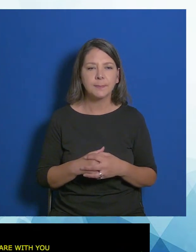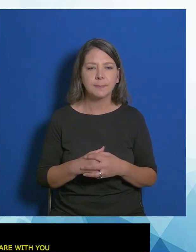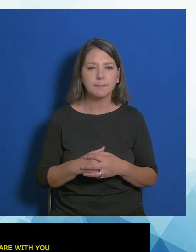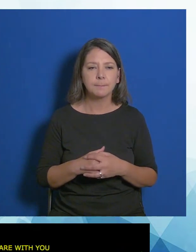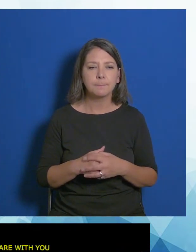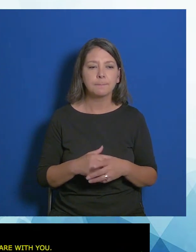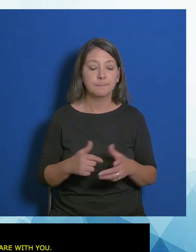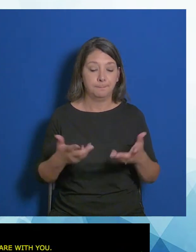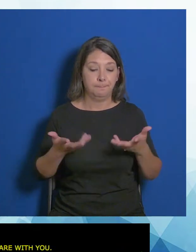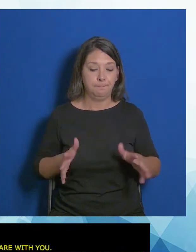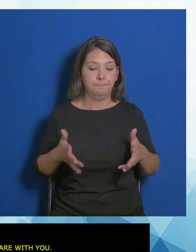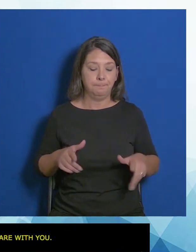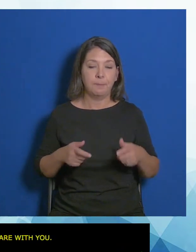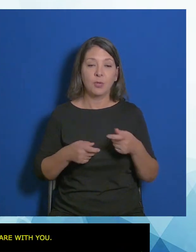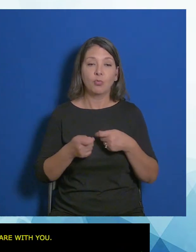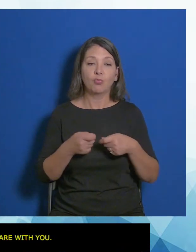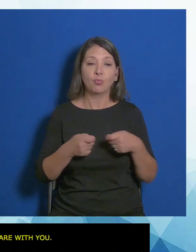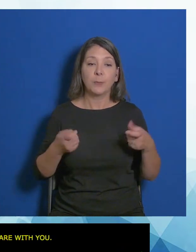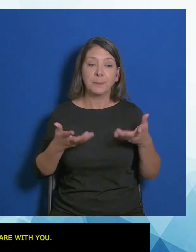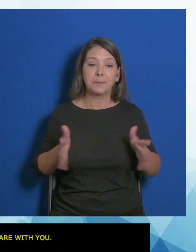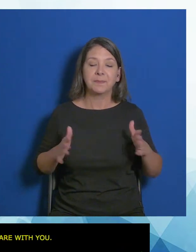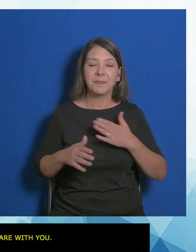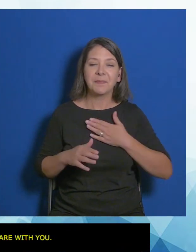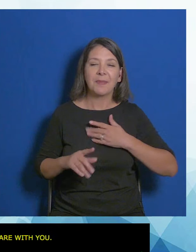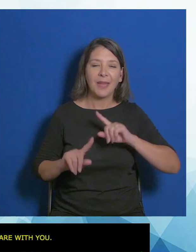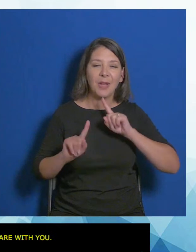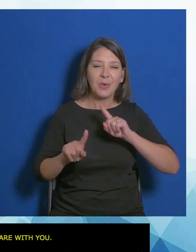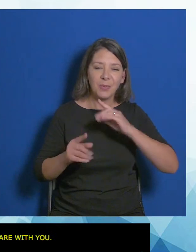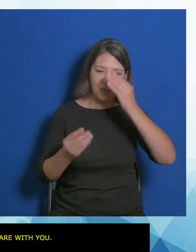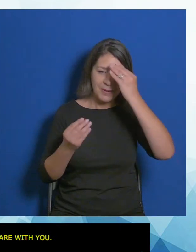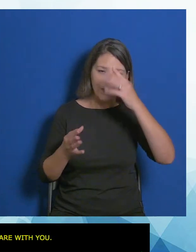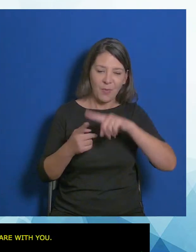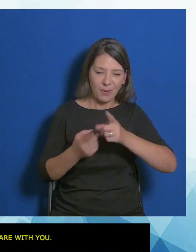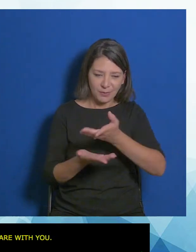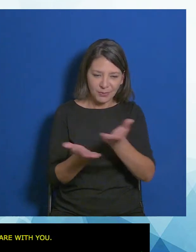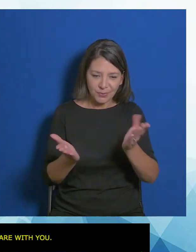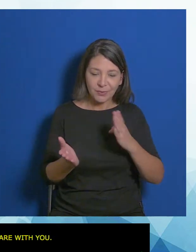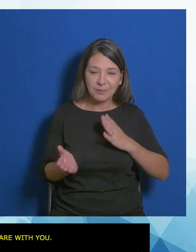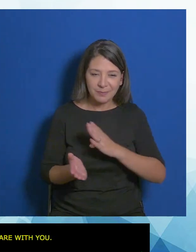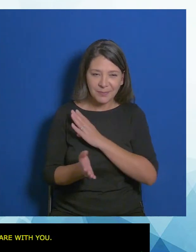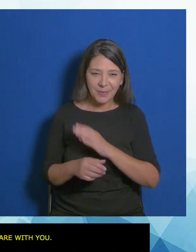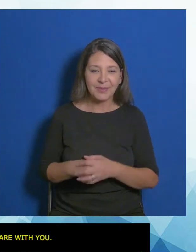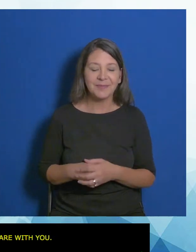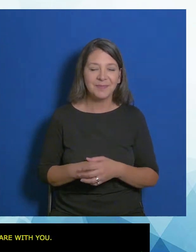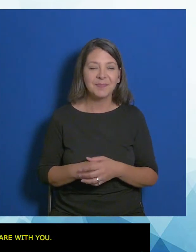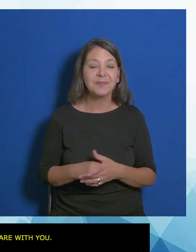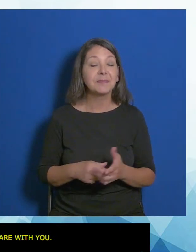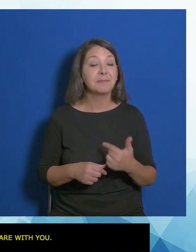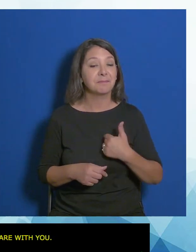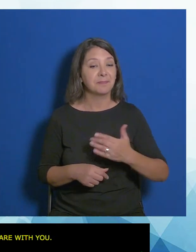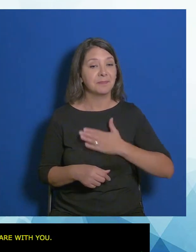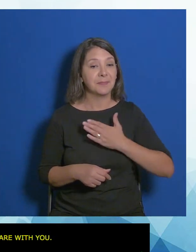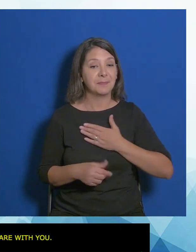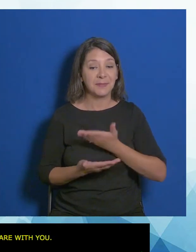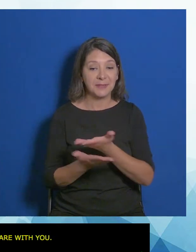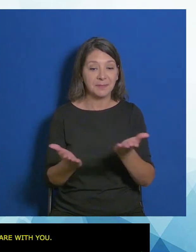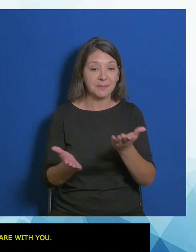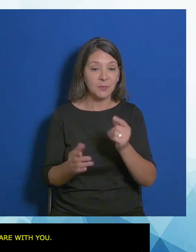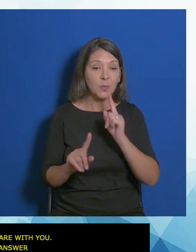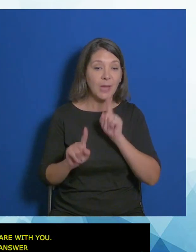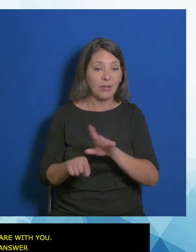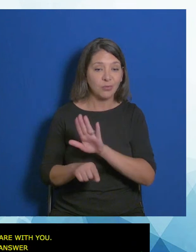So that wraps up my report to the board, and I'm happy to answer any